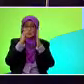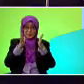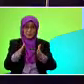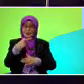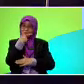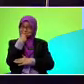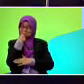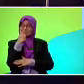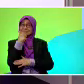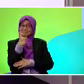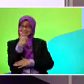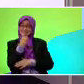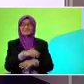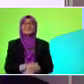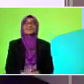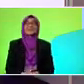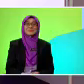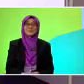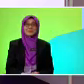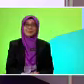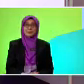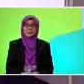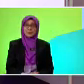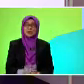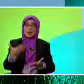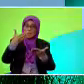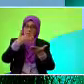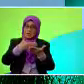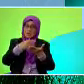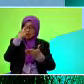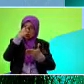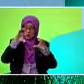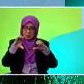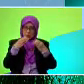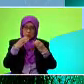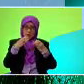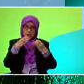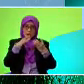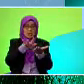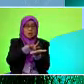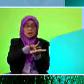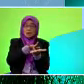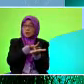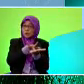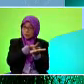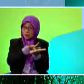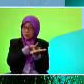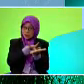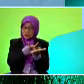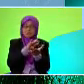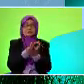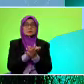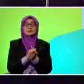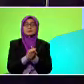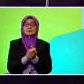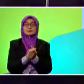Okay. All right, next we have in the production of medicine. I need someone to explain it for us. Who wants to